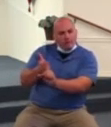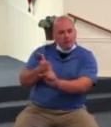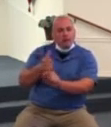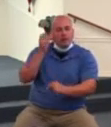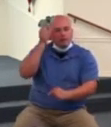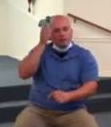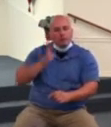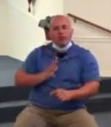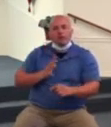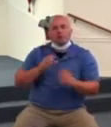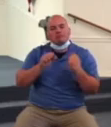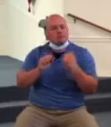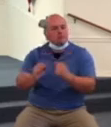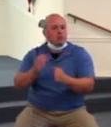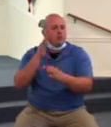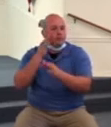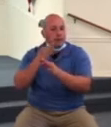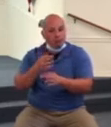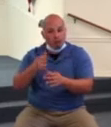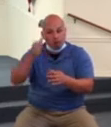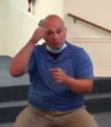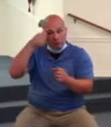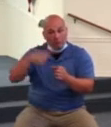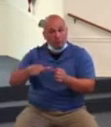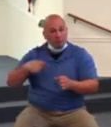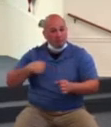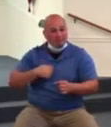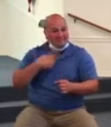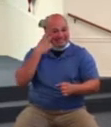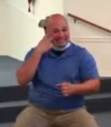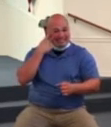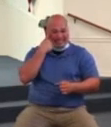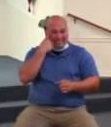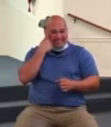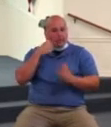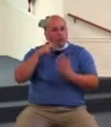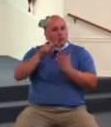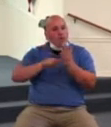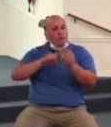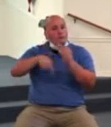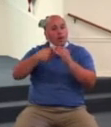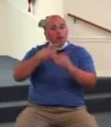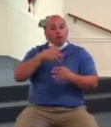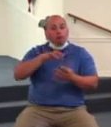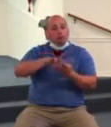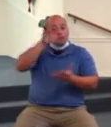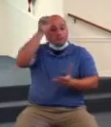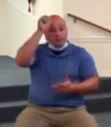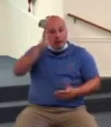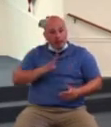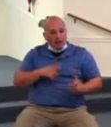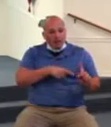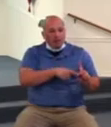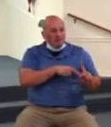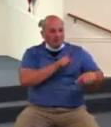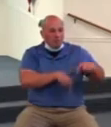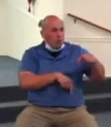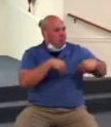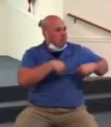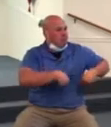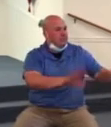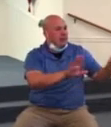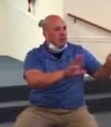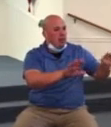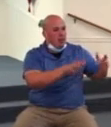that other rich man we read about a minute ago, the one who couldn't give up his wealth. The rich ruler couldn't let it go,